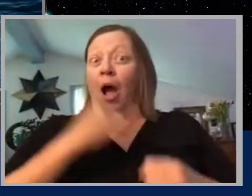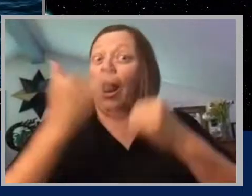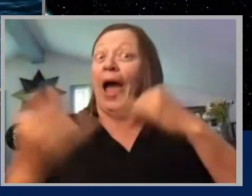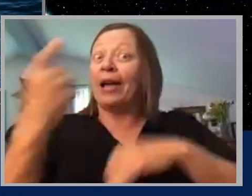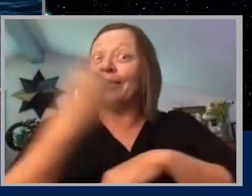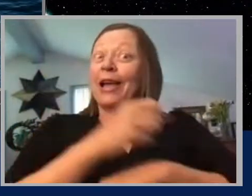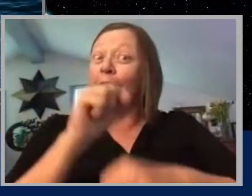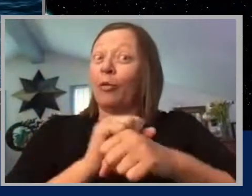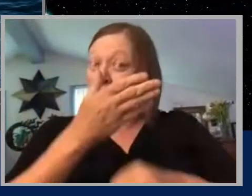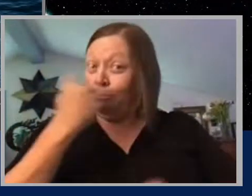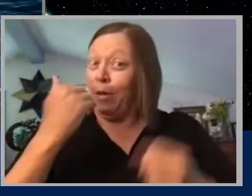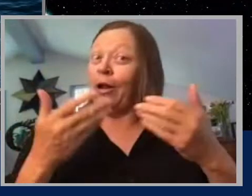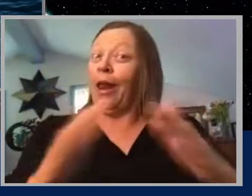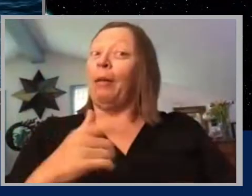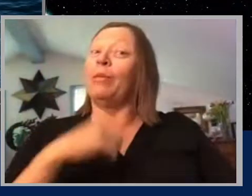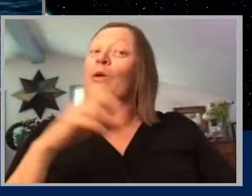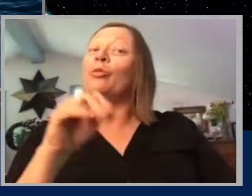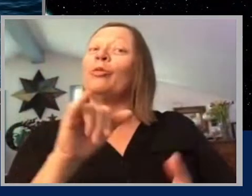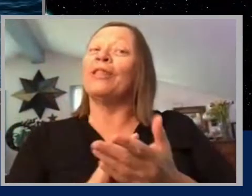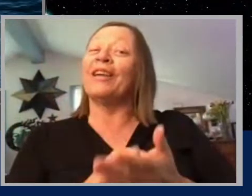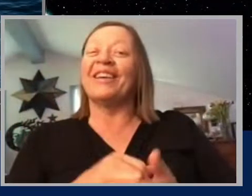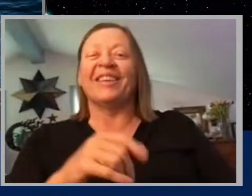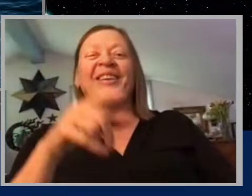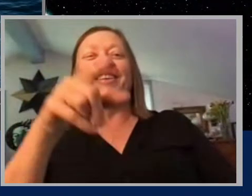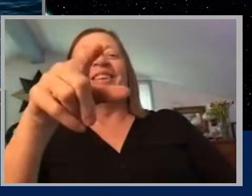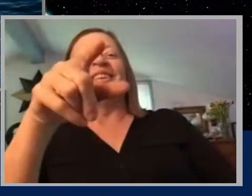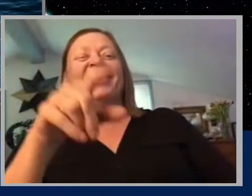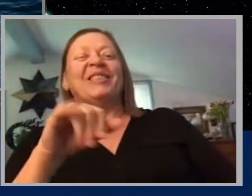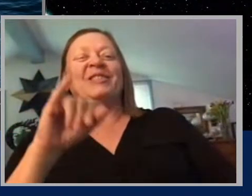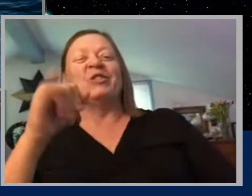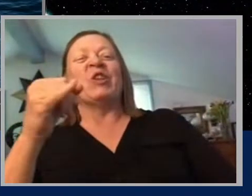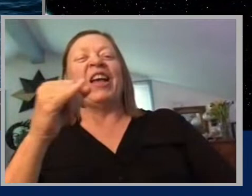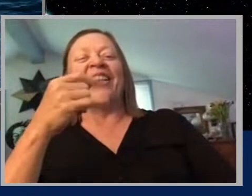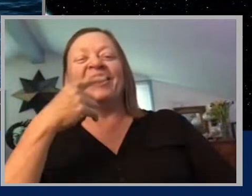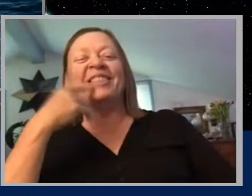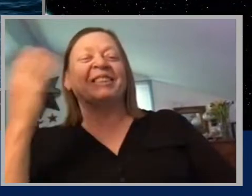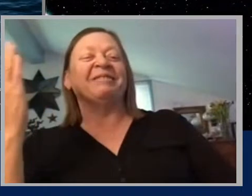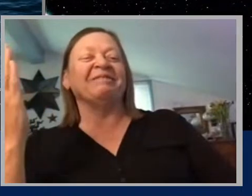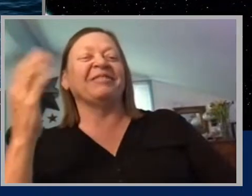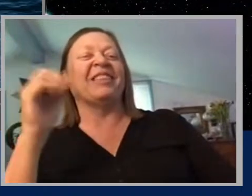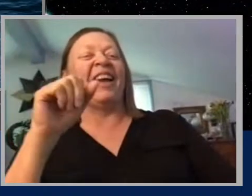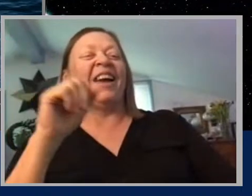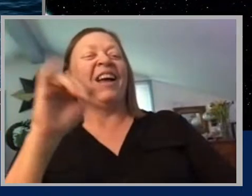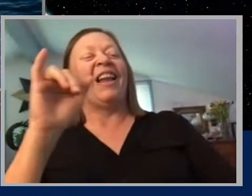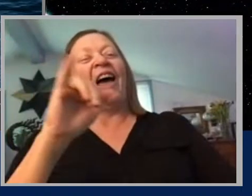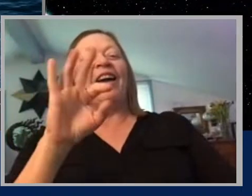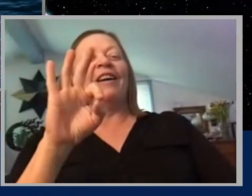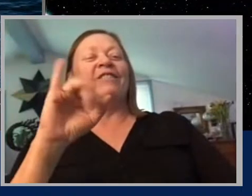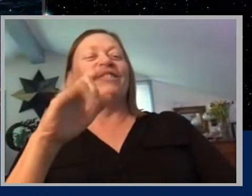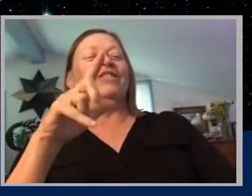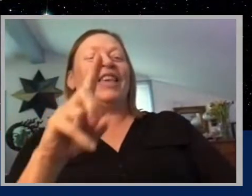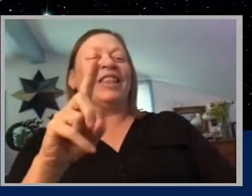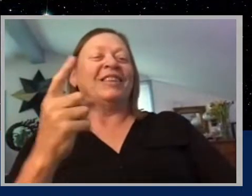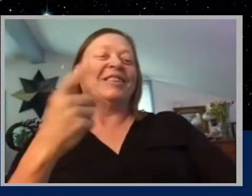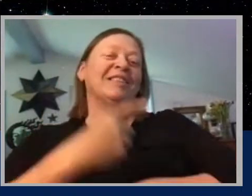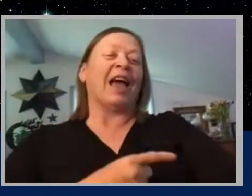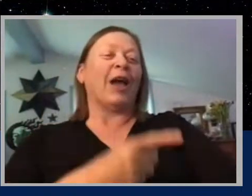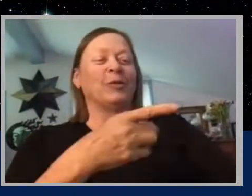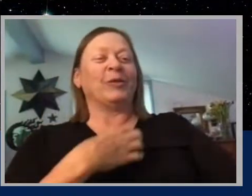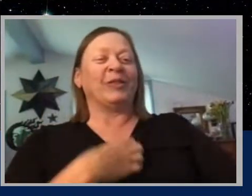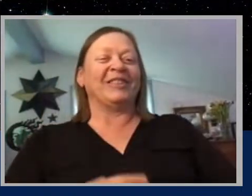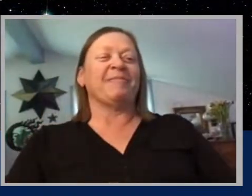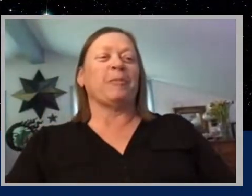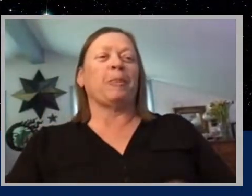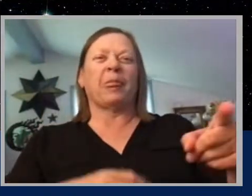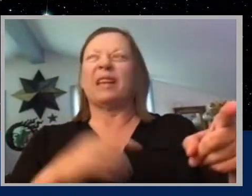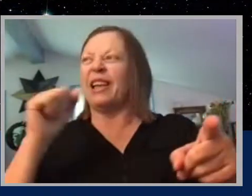a field day to get caught up on all the things you couldn't do as critical personnel, I guess, right? They have so much fun. Yeah. It looks